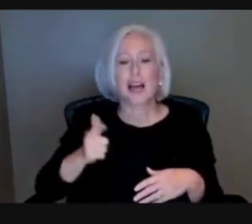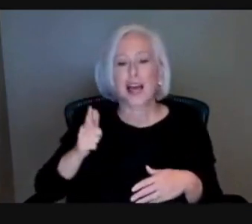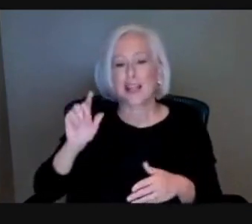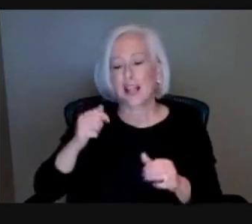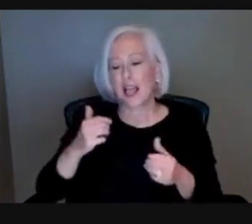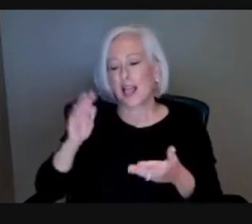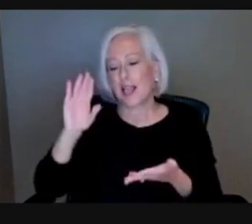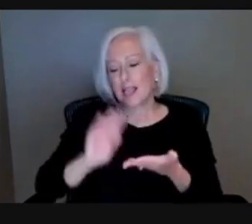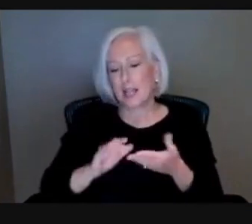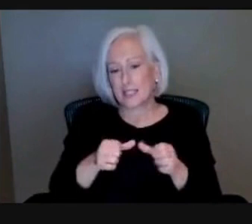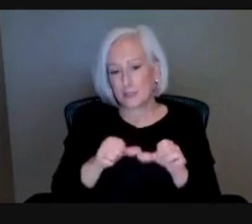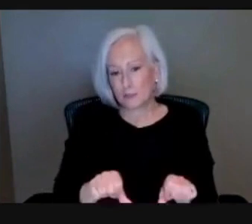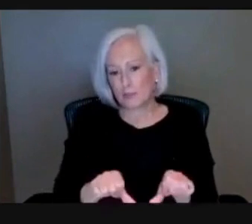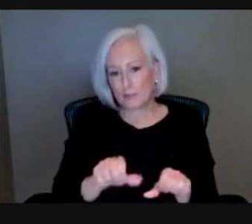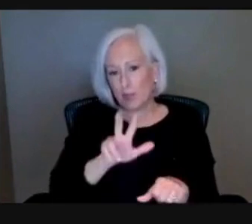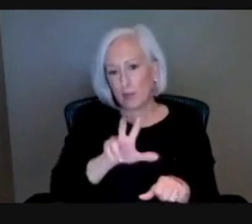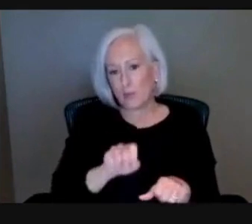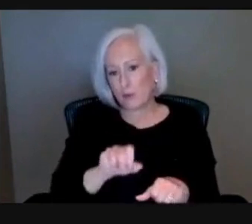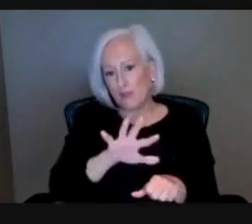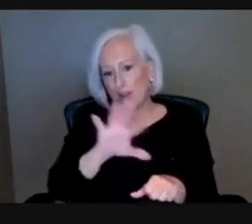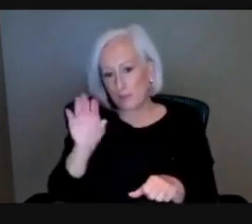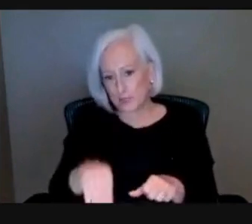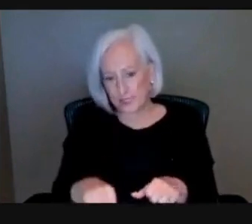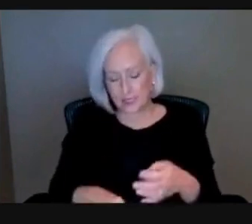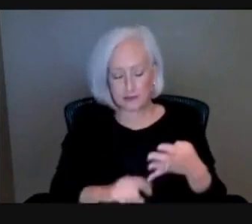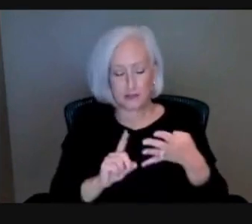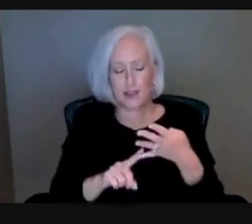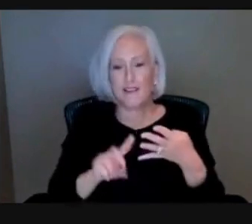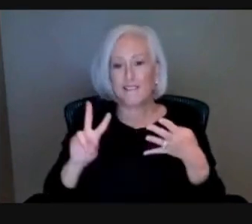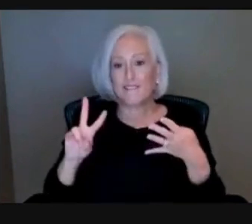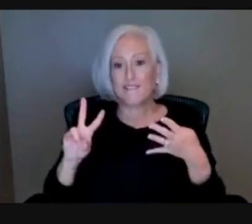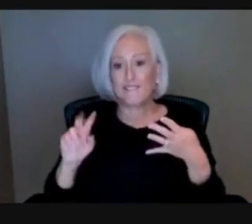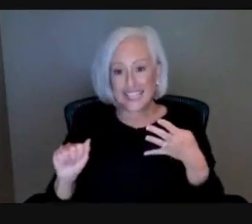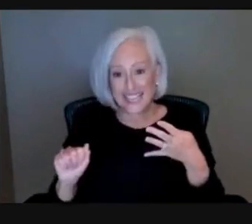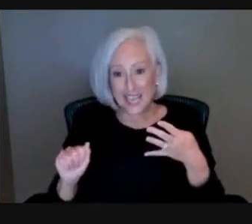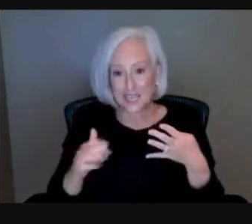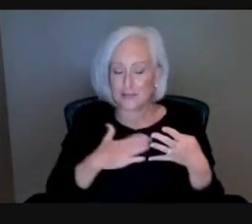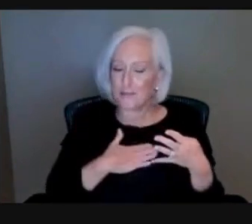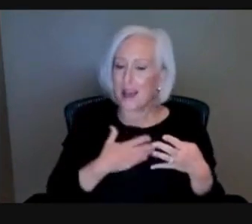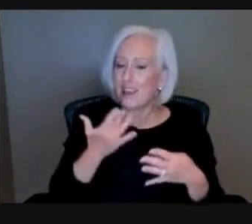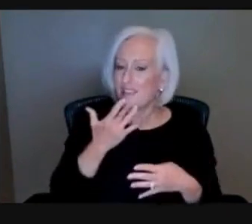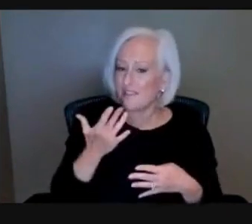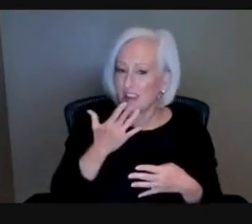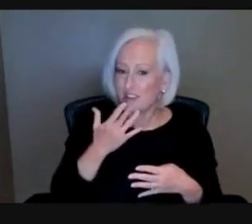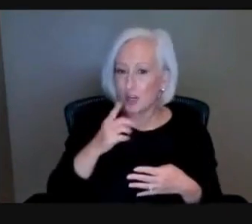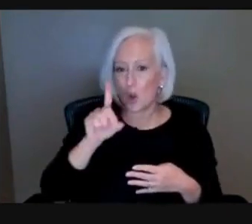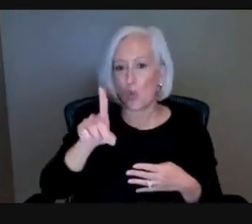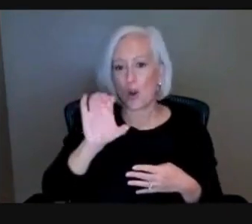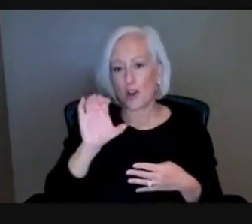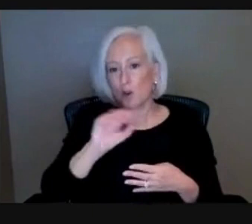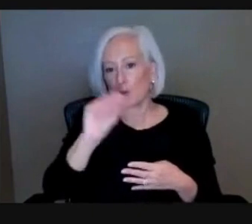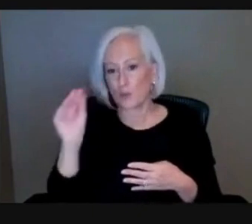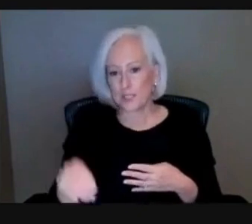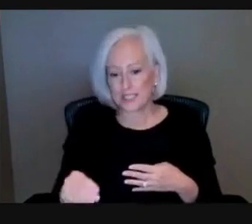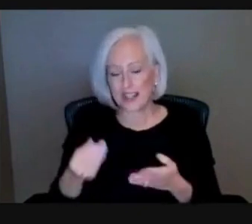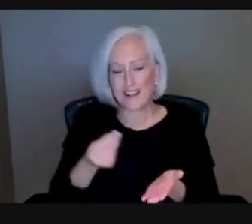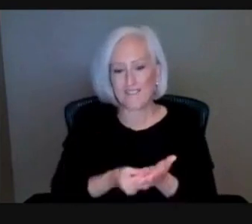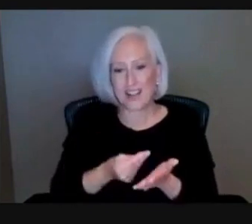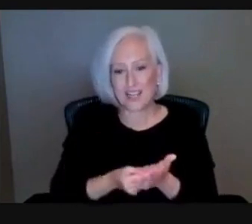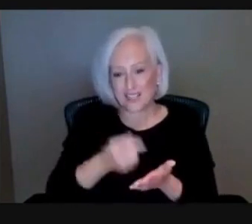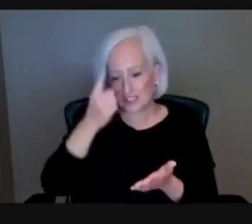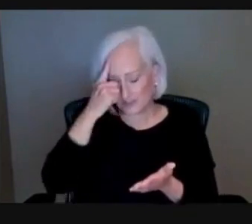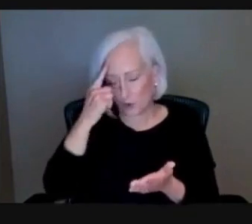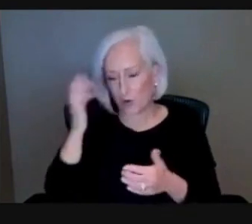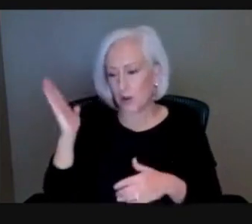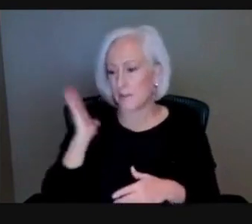of 3.5%. VA loans, which are one of my favorite loans, they offer 100% financing to veterans,